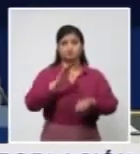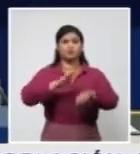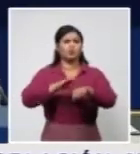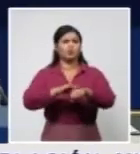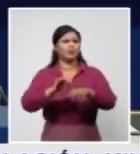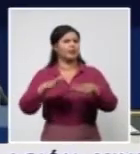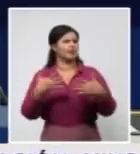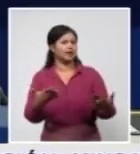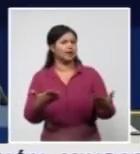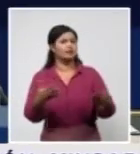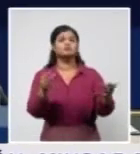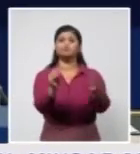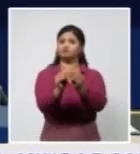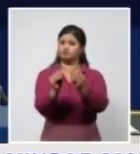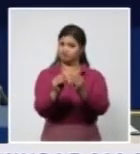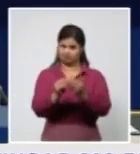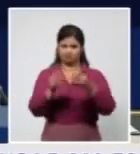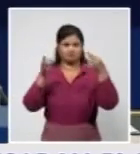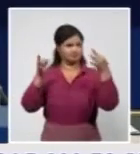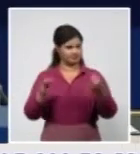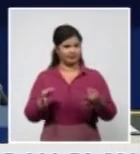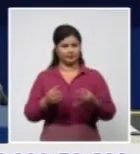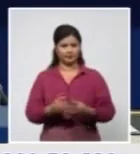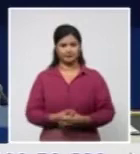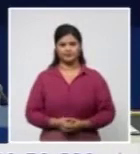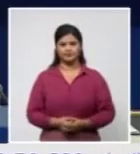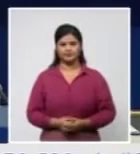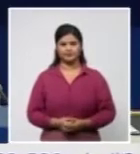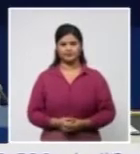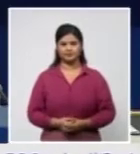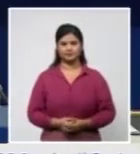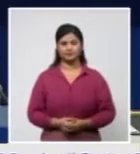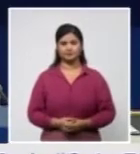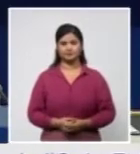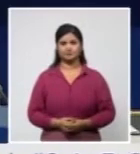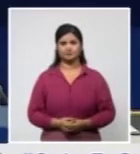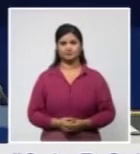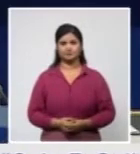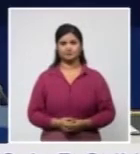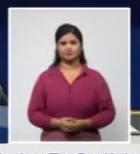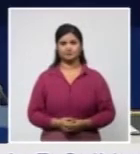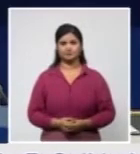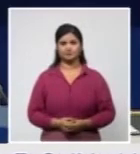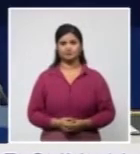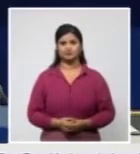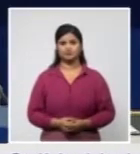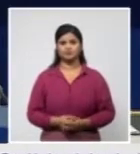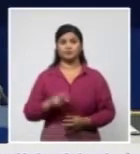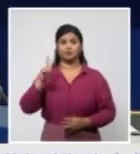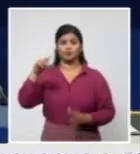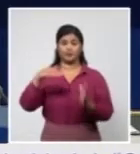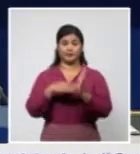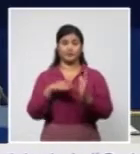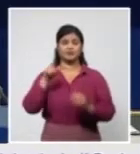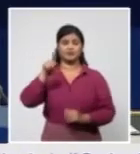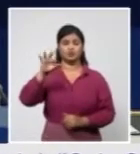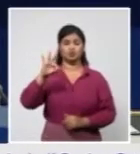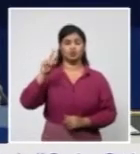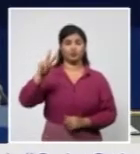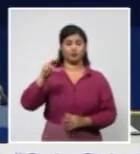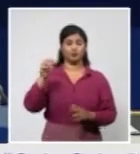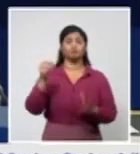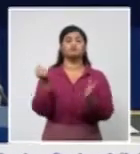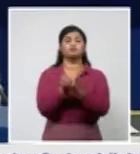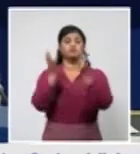cases, 11 contracted the virus abroad. This reflects just how complex the COVID-19